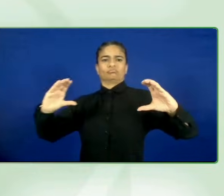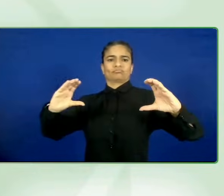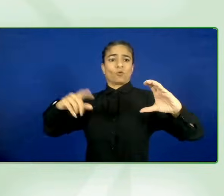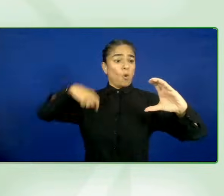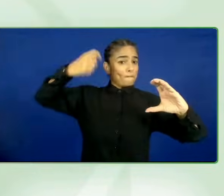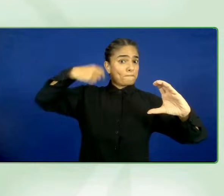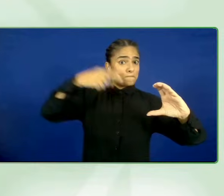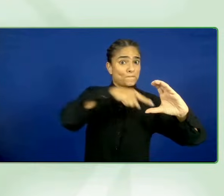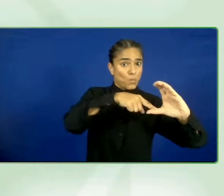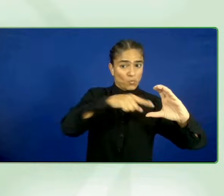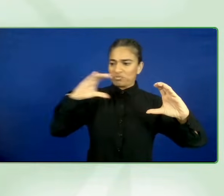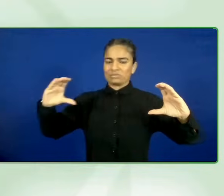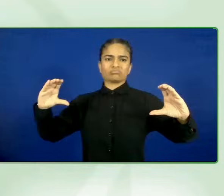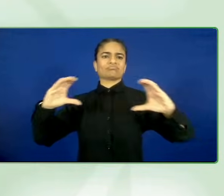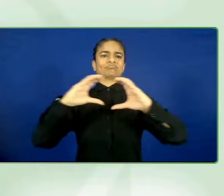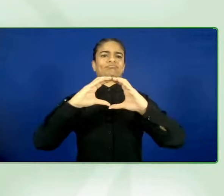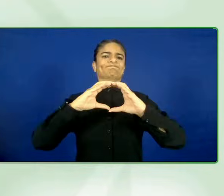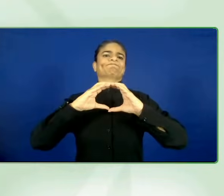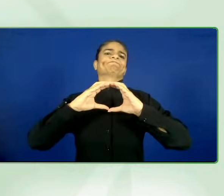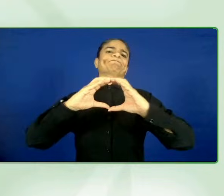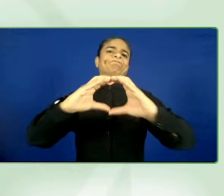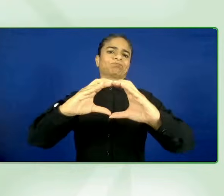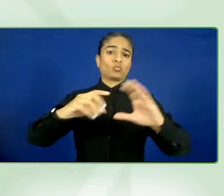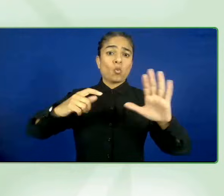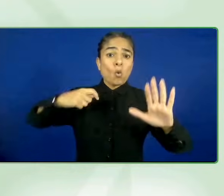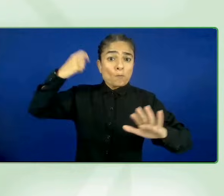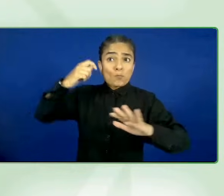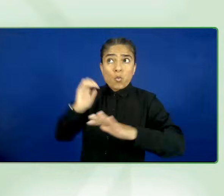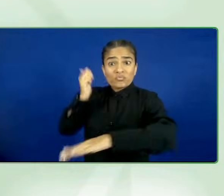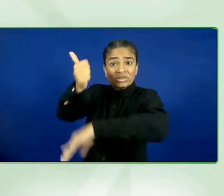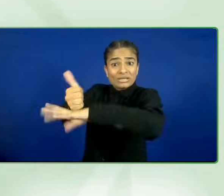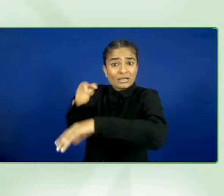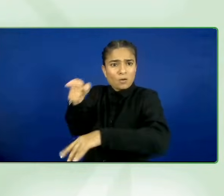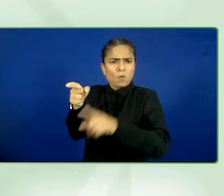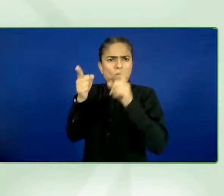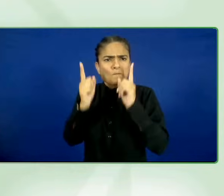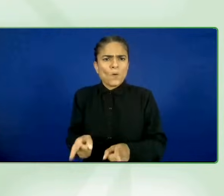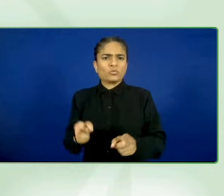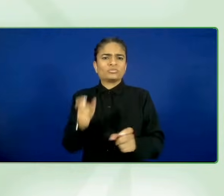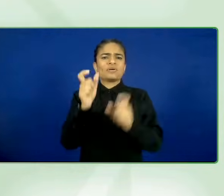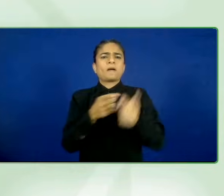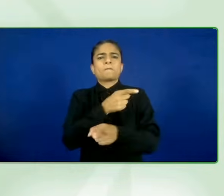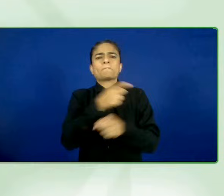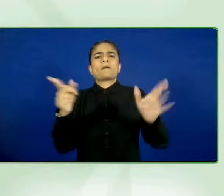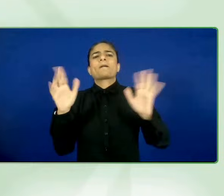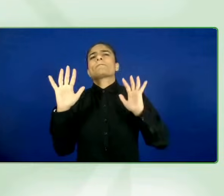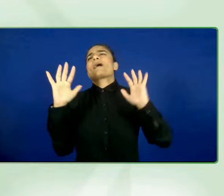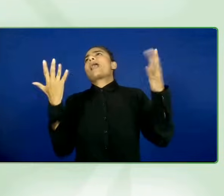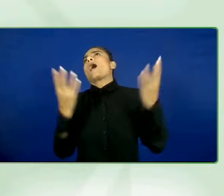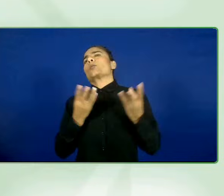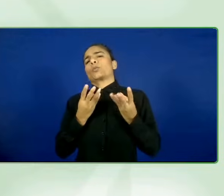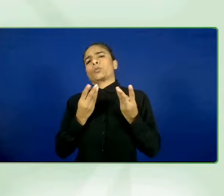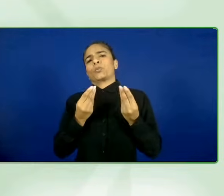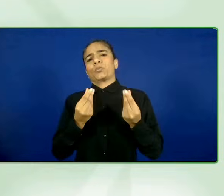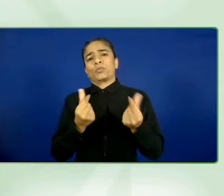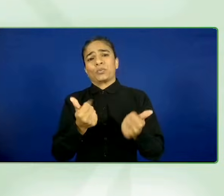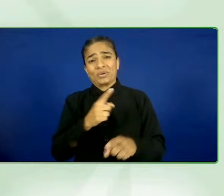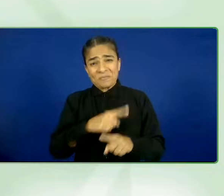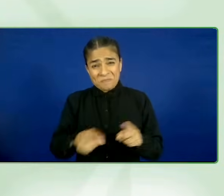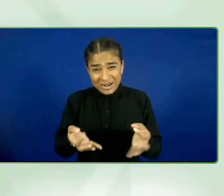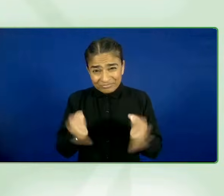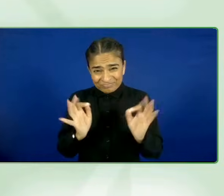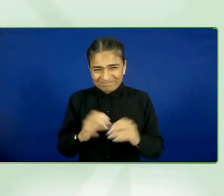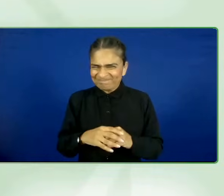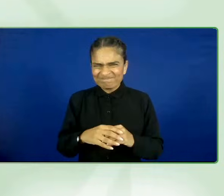make a lot of lives easier, but not at this stage. Mm-hmm. I don't think the industry is still ready to